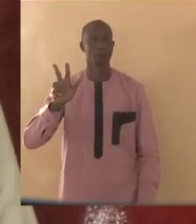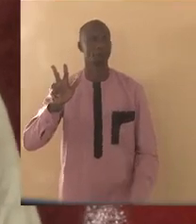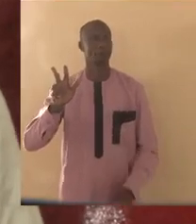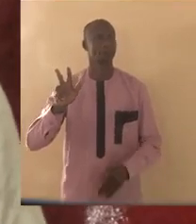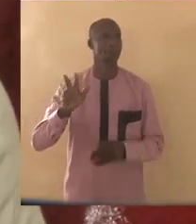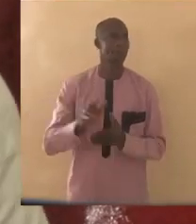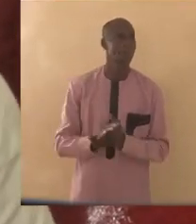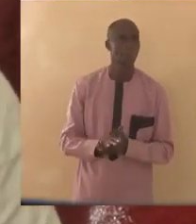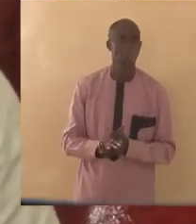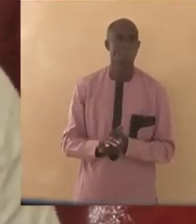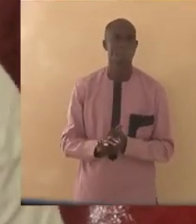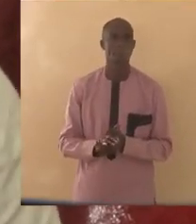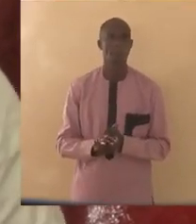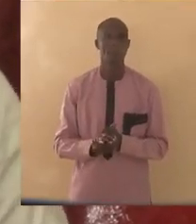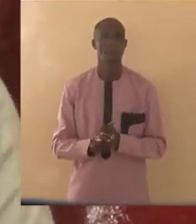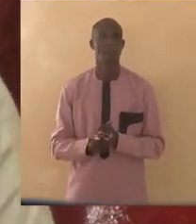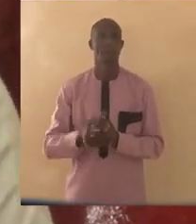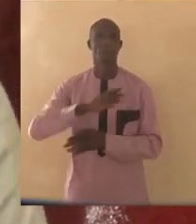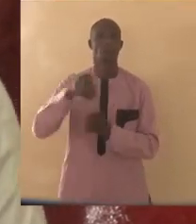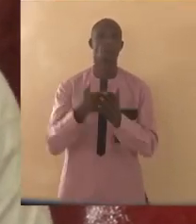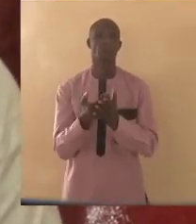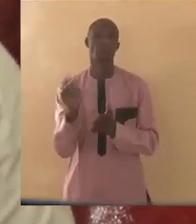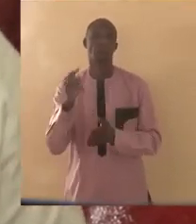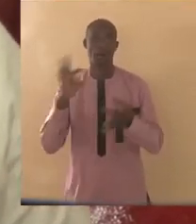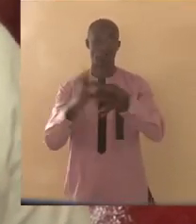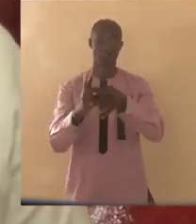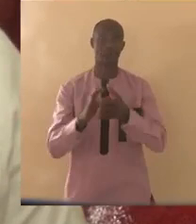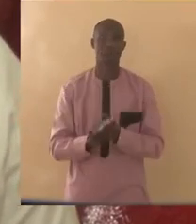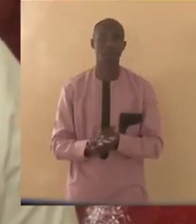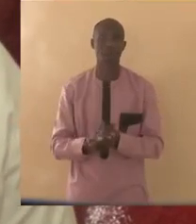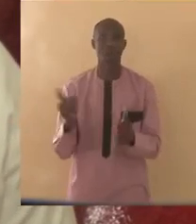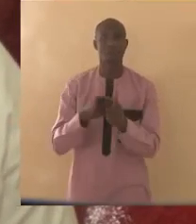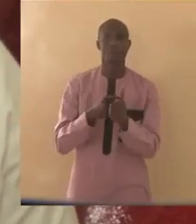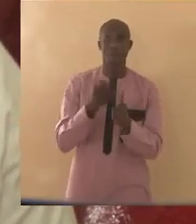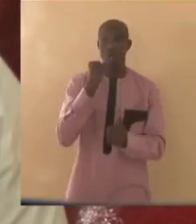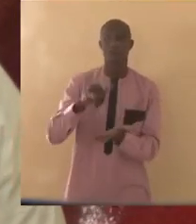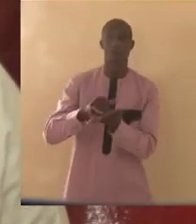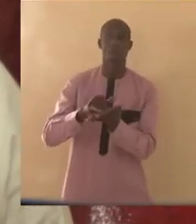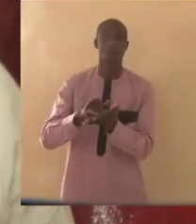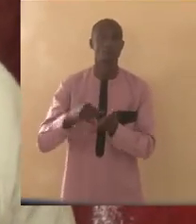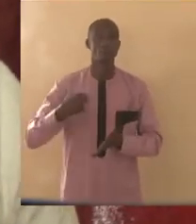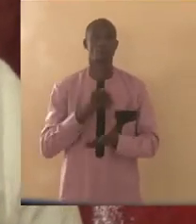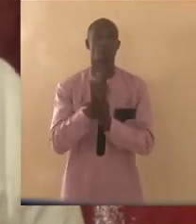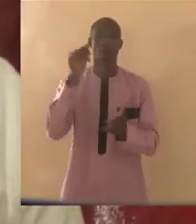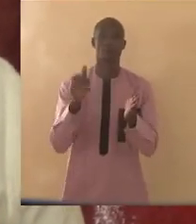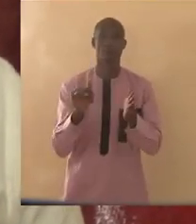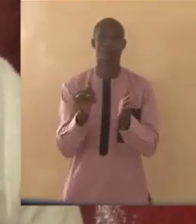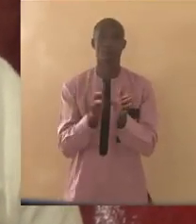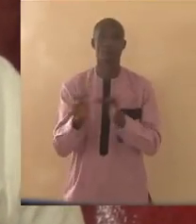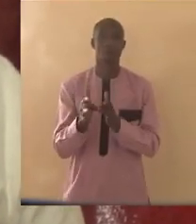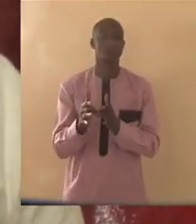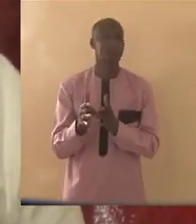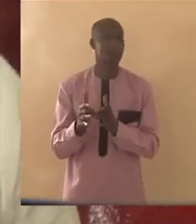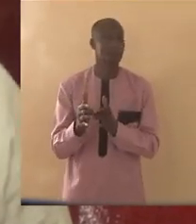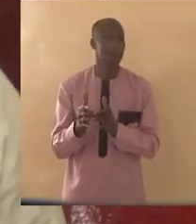three. I can list three, but I think two, or in fact, all of them are linked. The first one is that we believe that Jesus Christ is